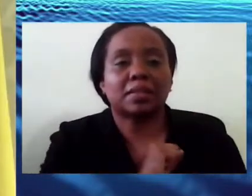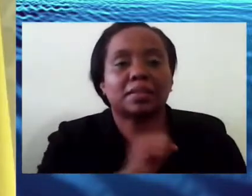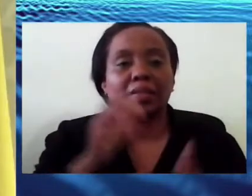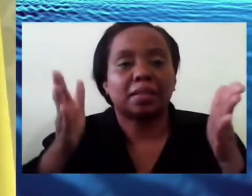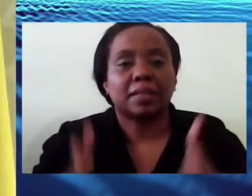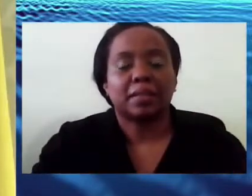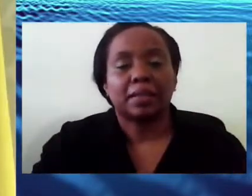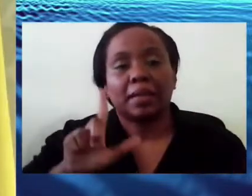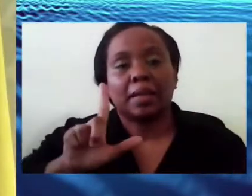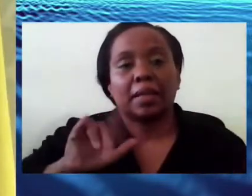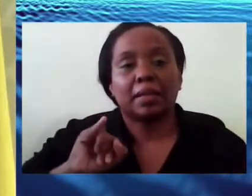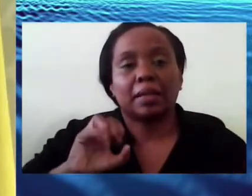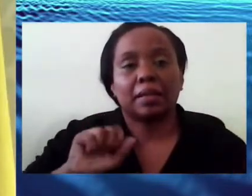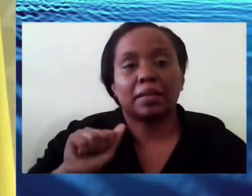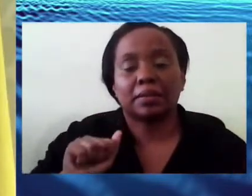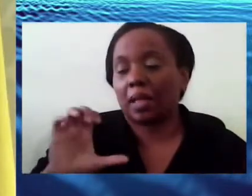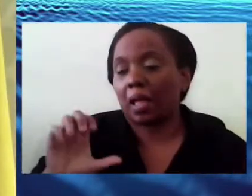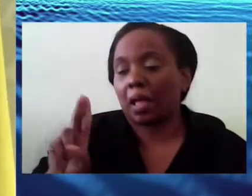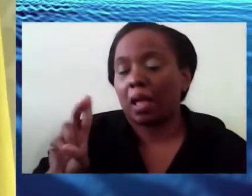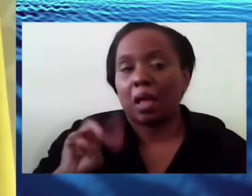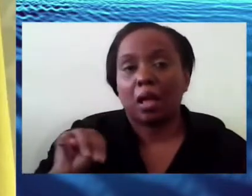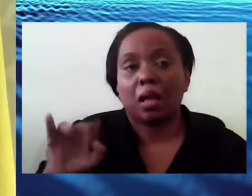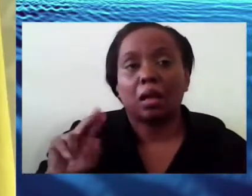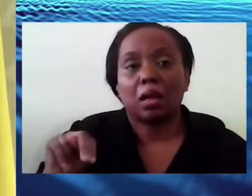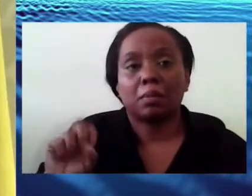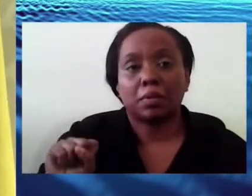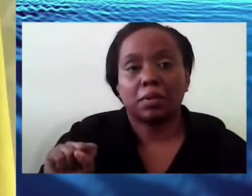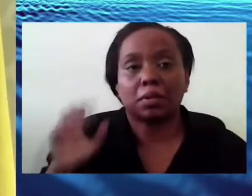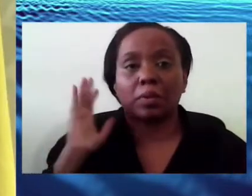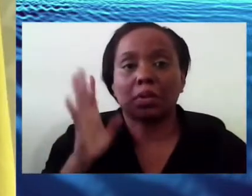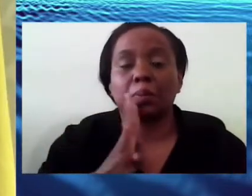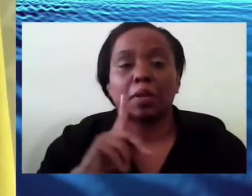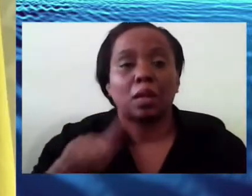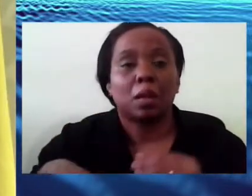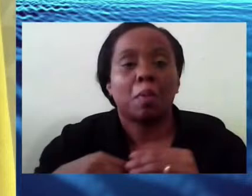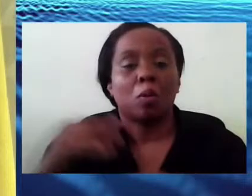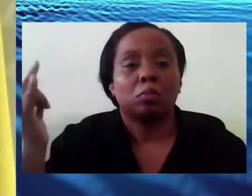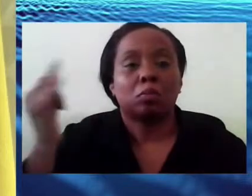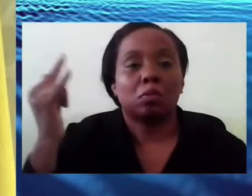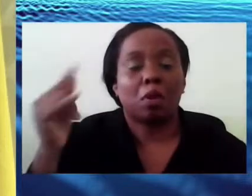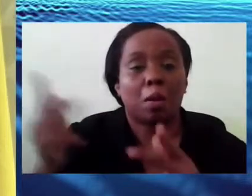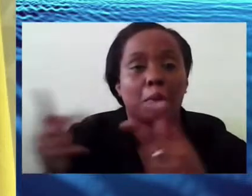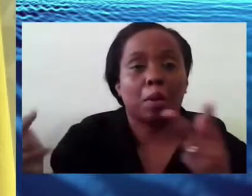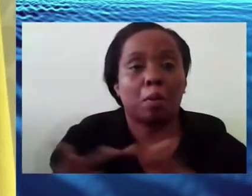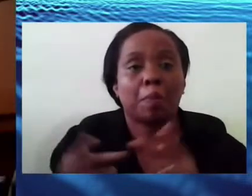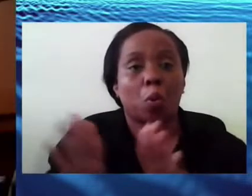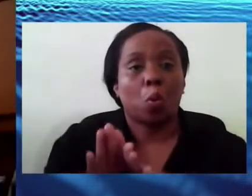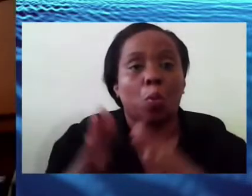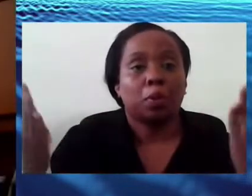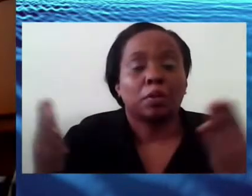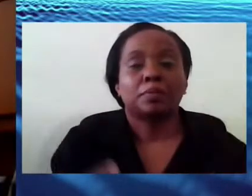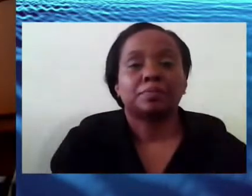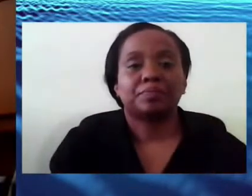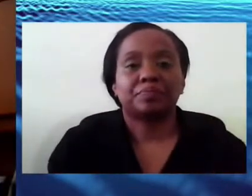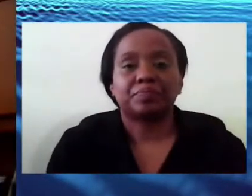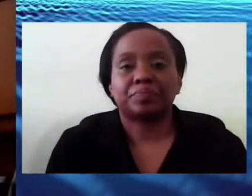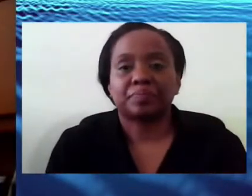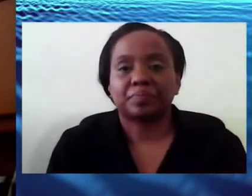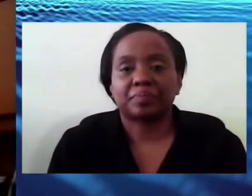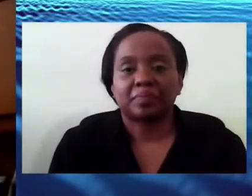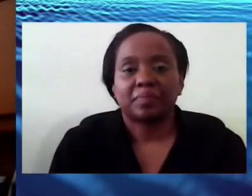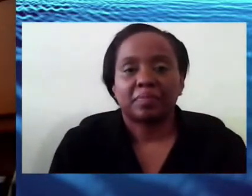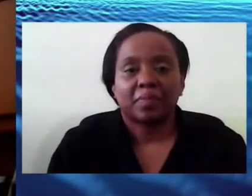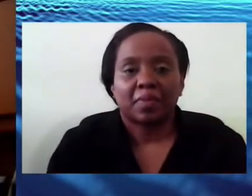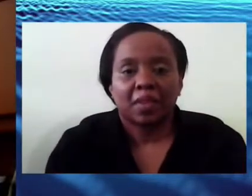Lisa Cummins, who will speak to the reopening of the Grantley Adams International Airport. Senator Cummins. Thank you very much,